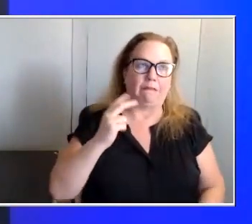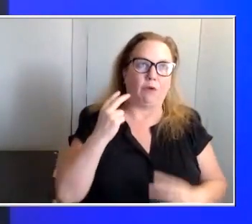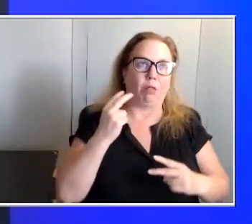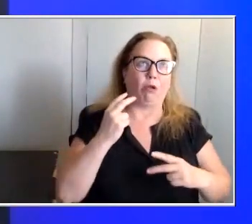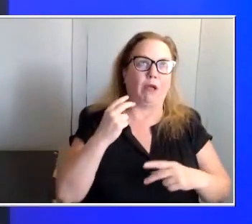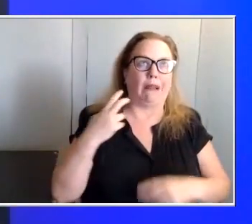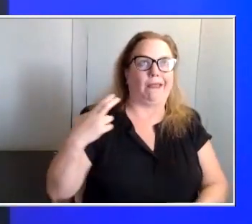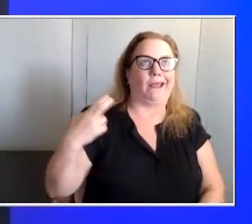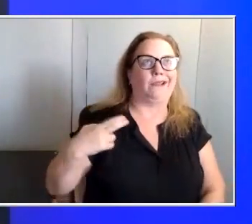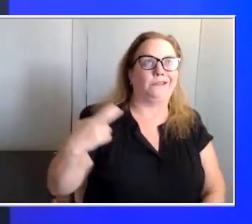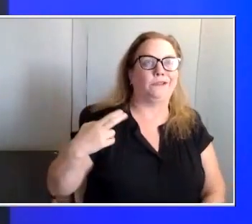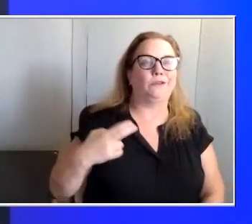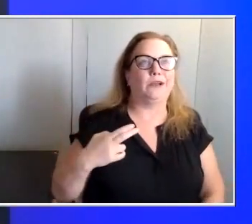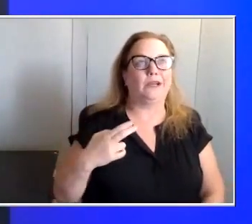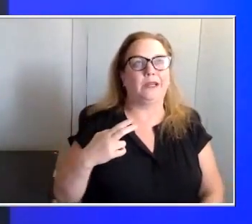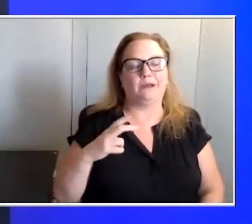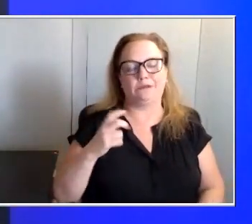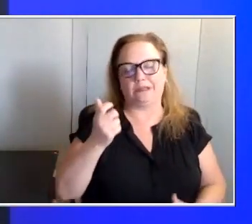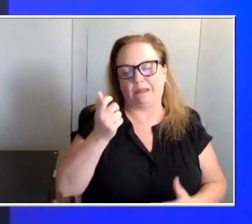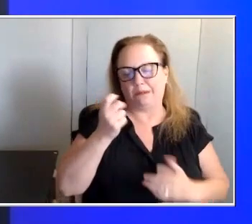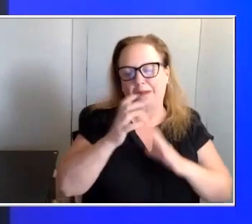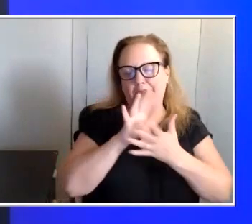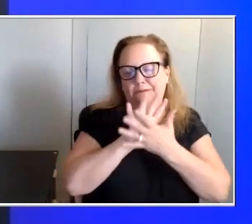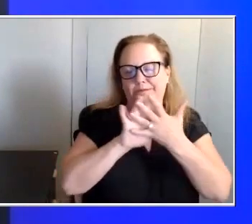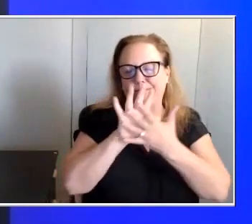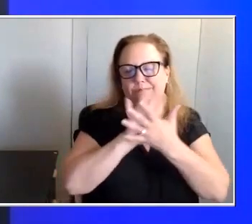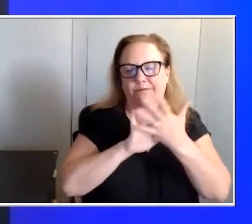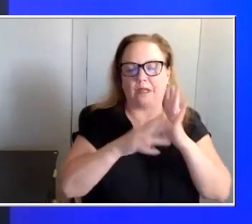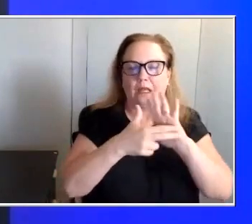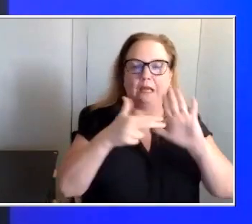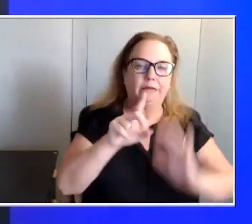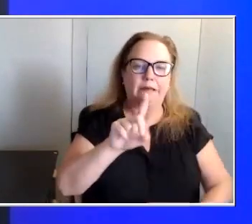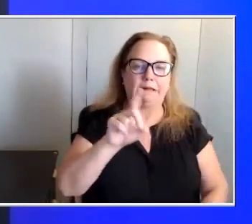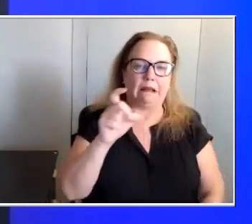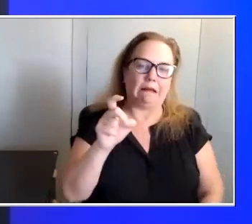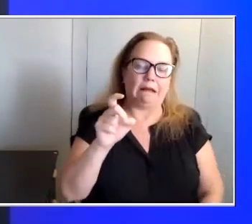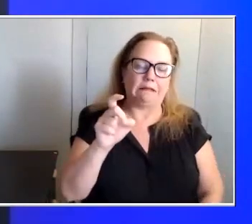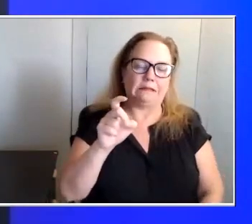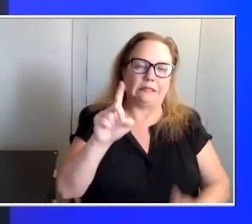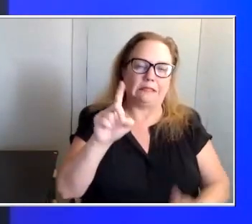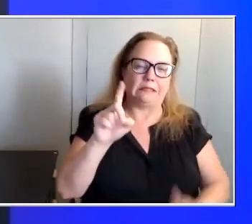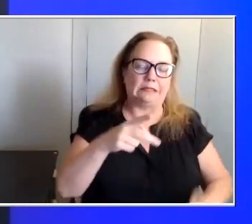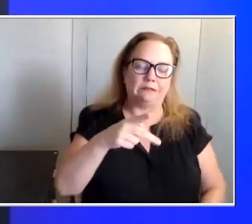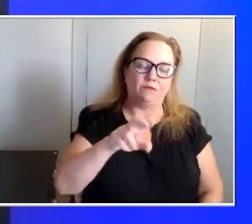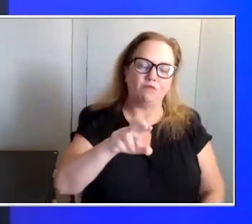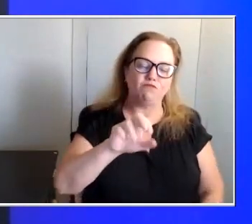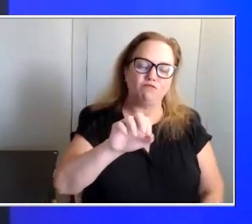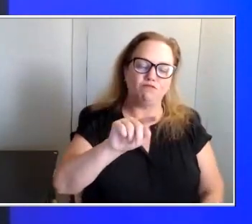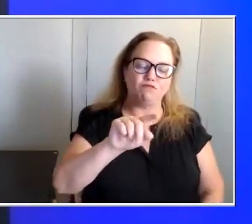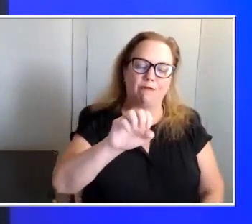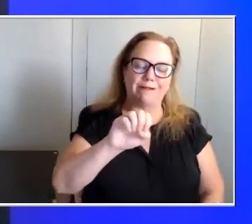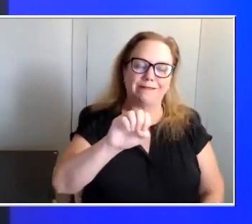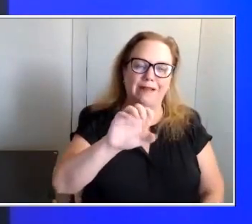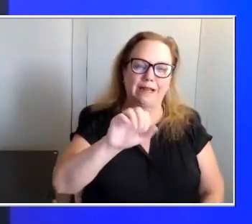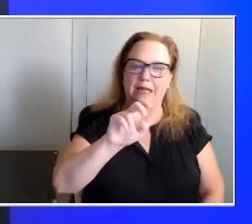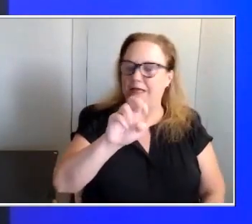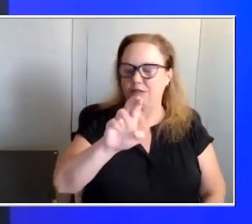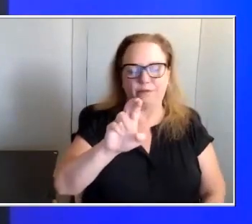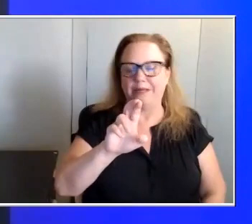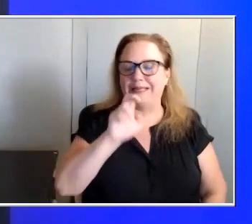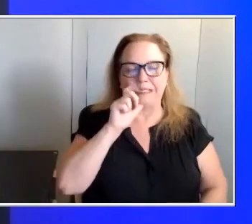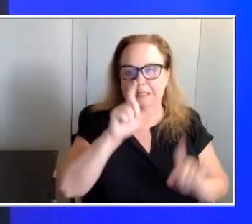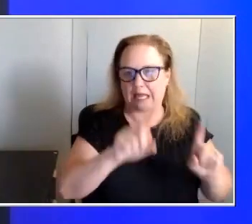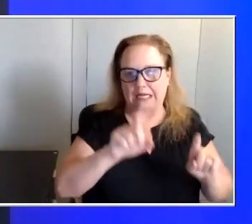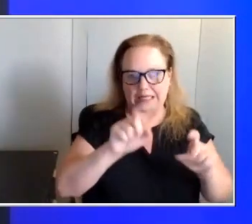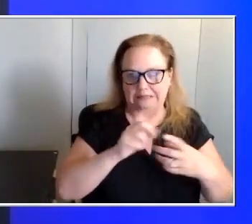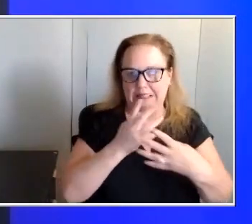was somewhat misconstrued as being the diagnostic test for prostate cancer. And it's not a diagnostic test. It's a screening tool to help us